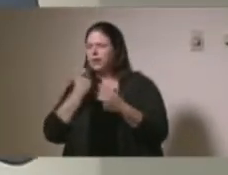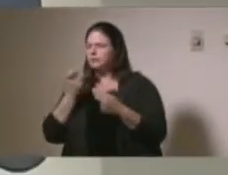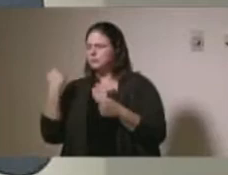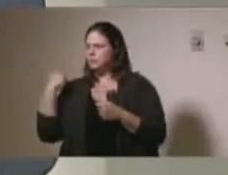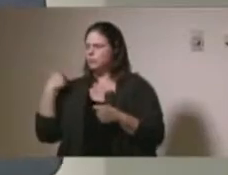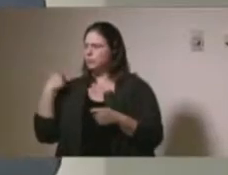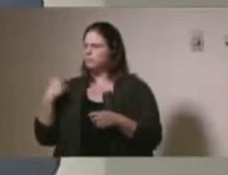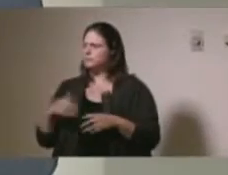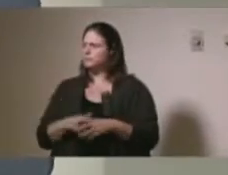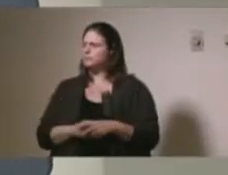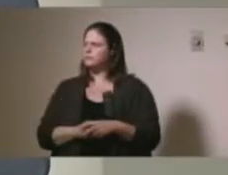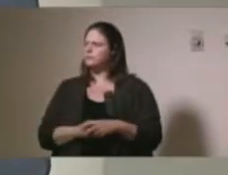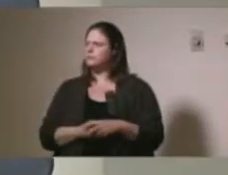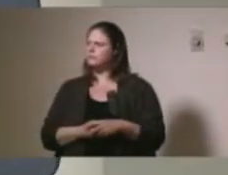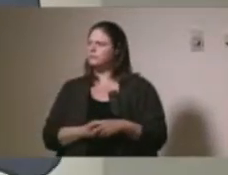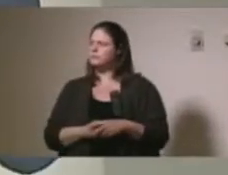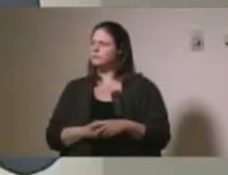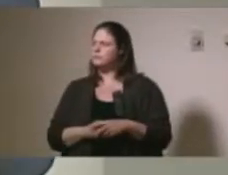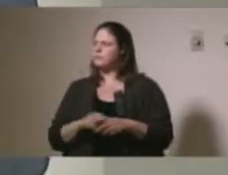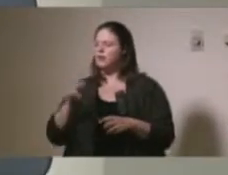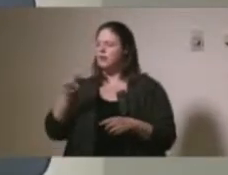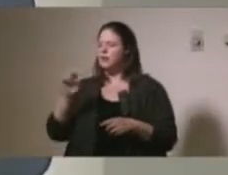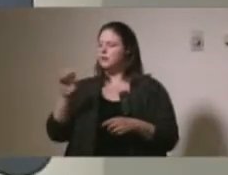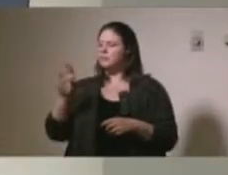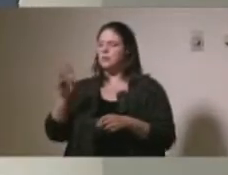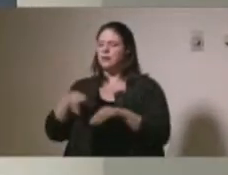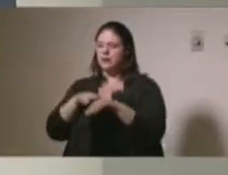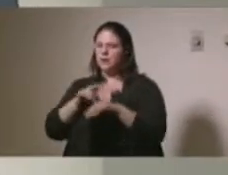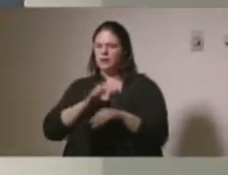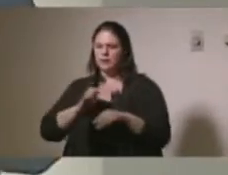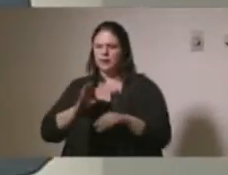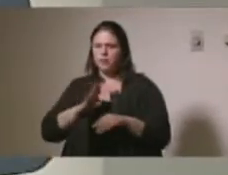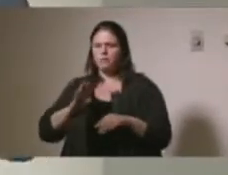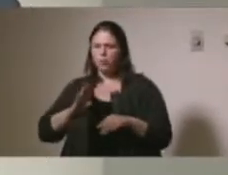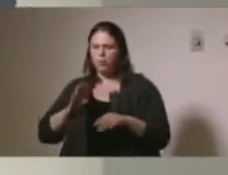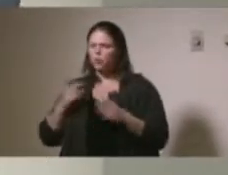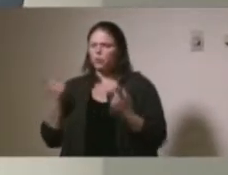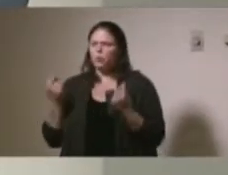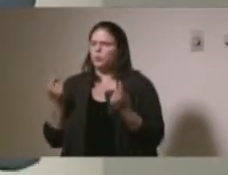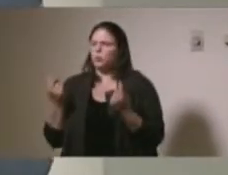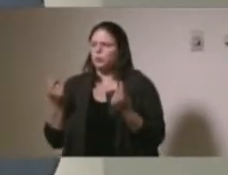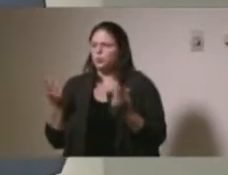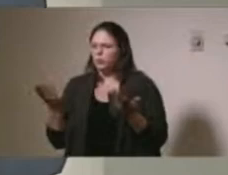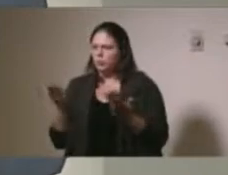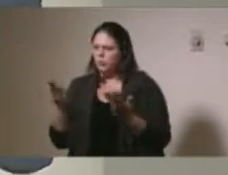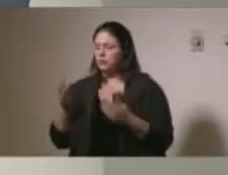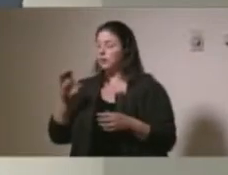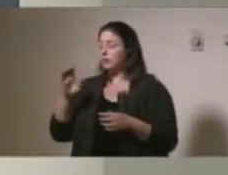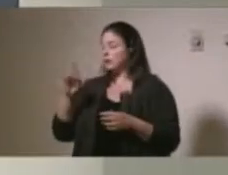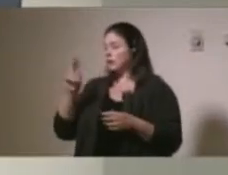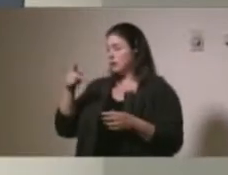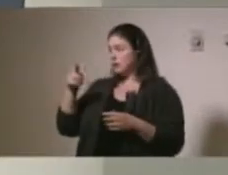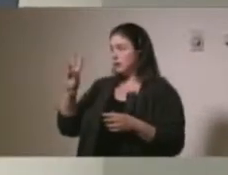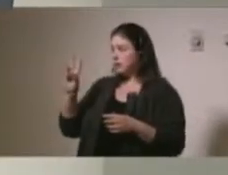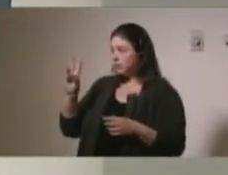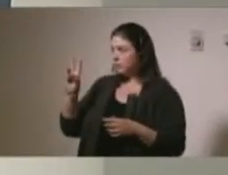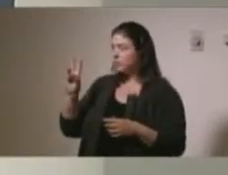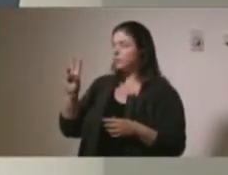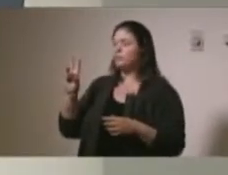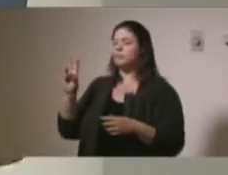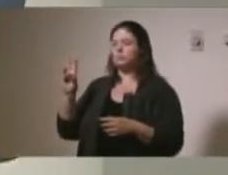What will the NEB do? Now, we at CUPW, and it's the same thing